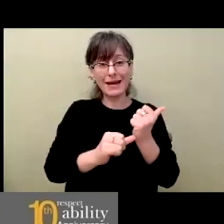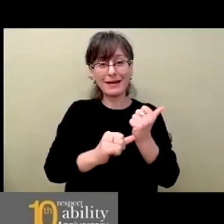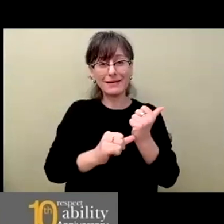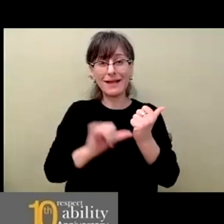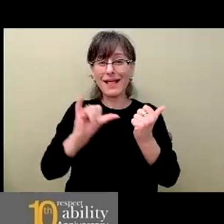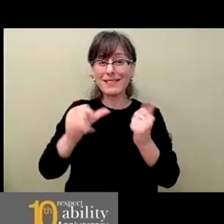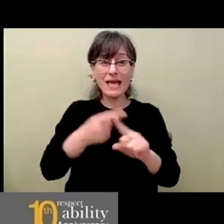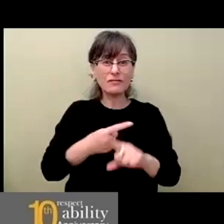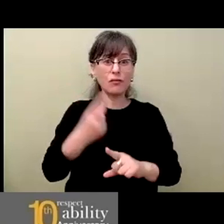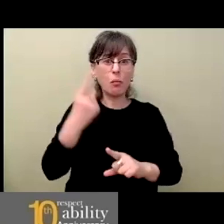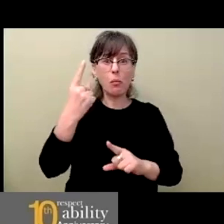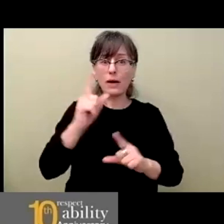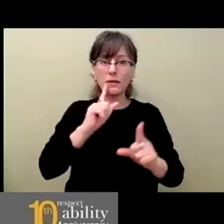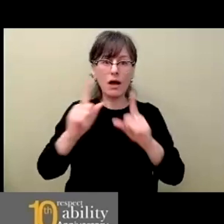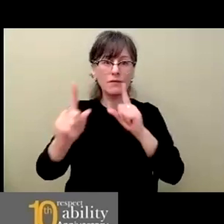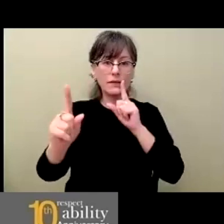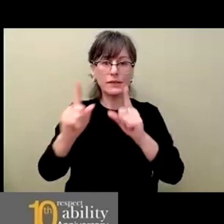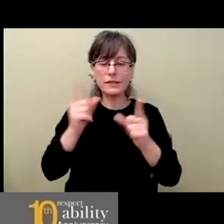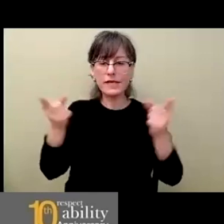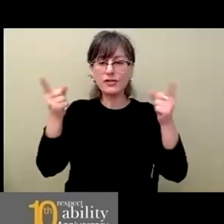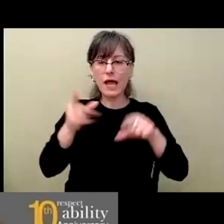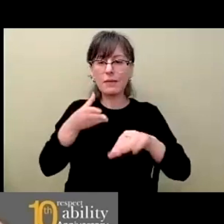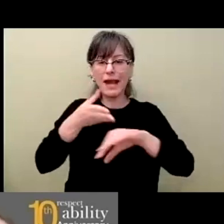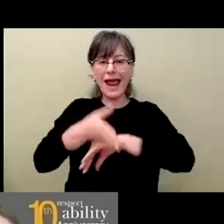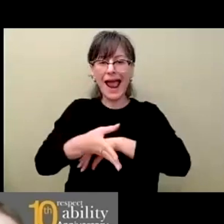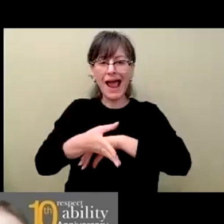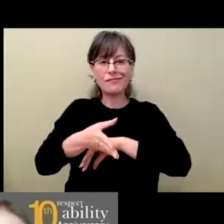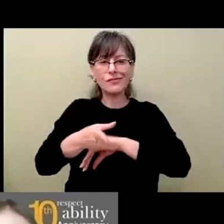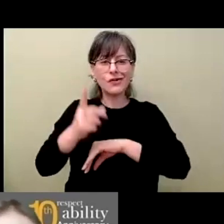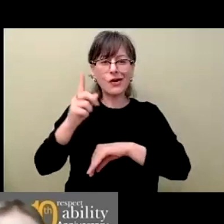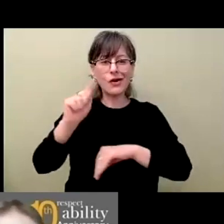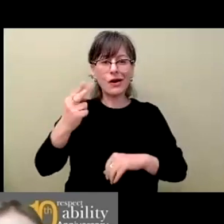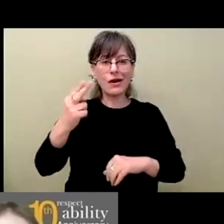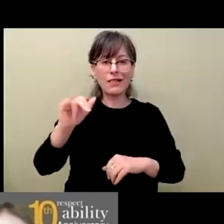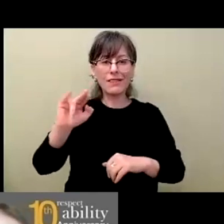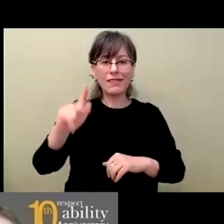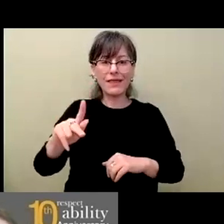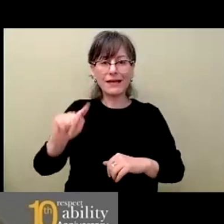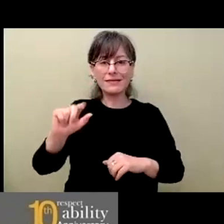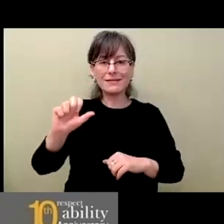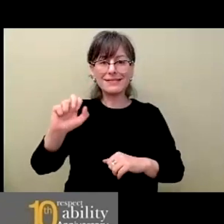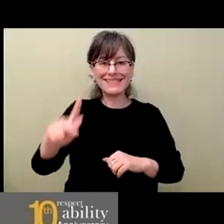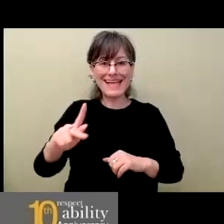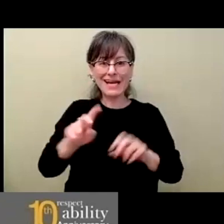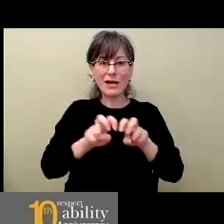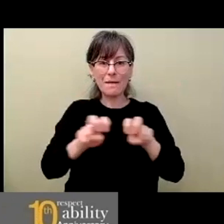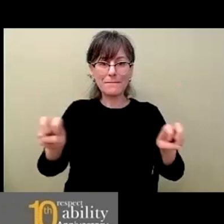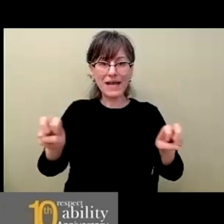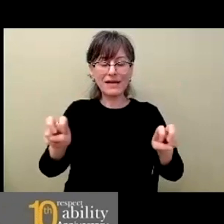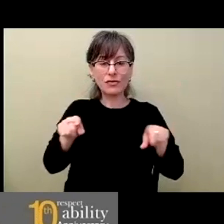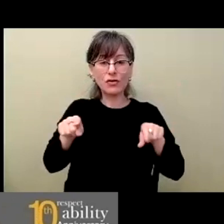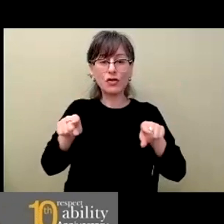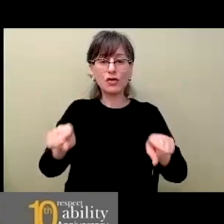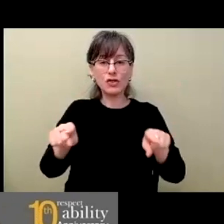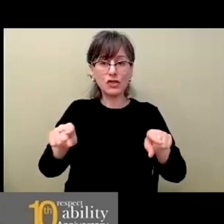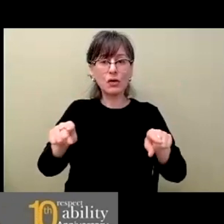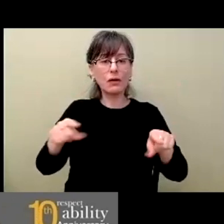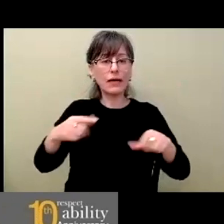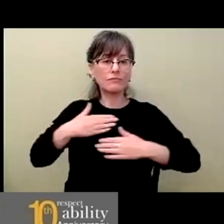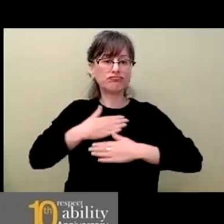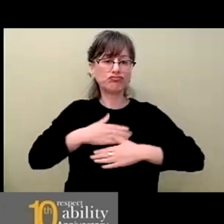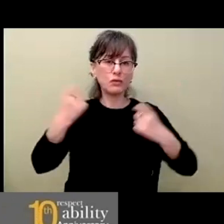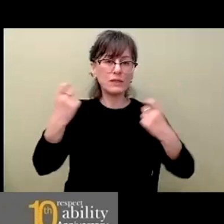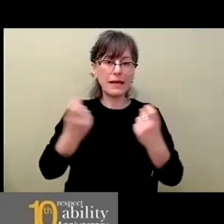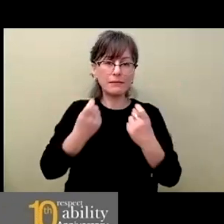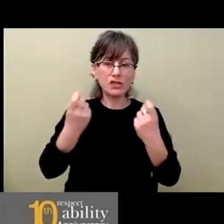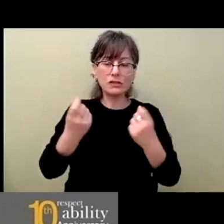had after a think tank panel discussion at a reception. And because of that opportunity, because